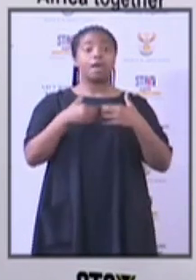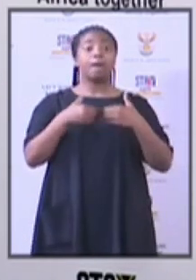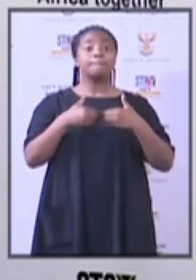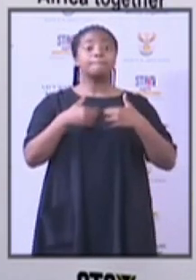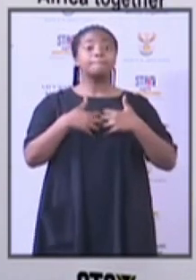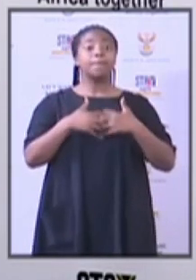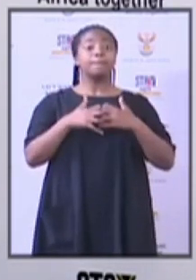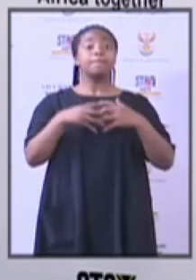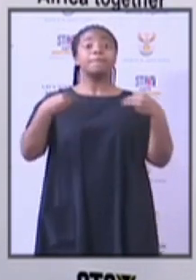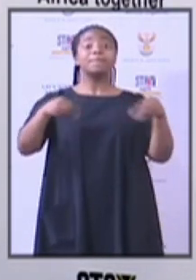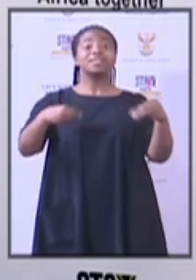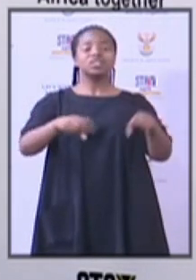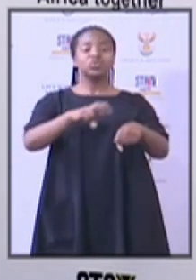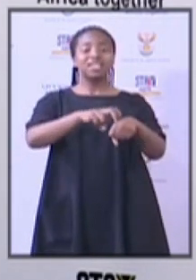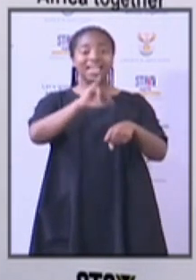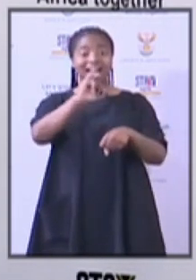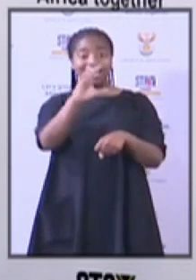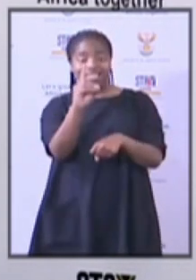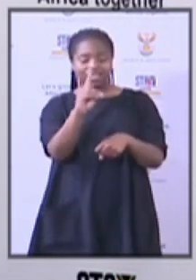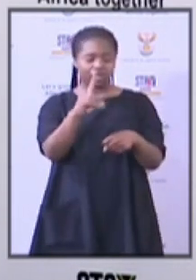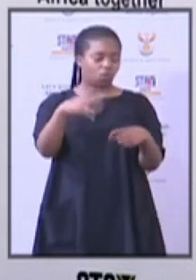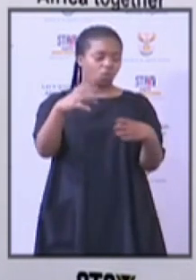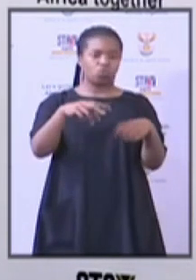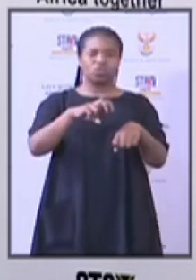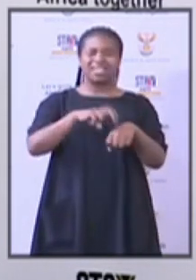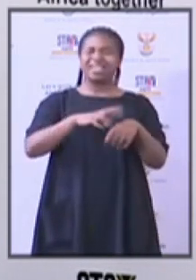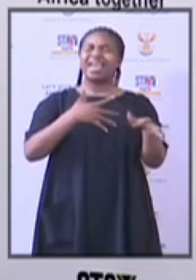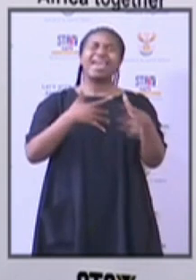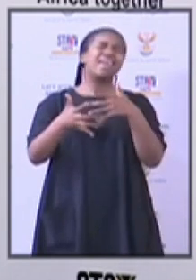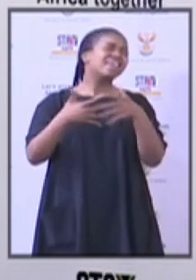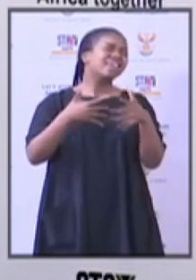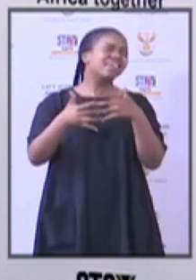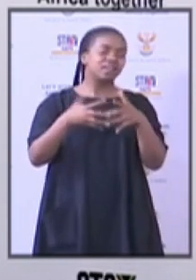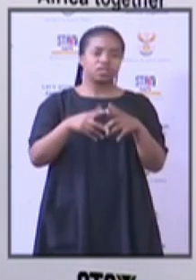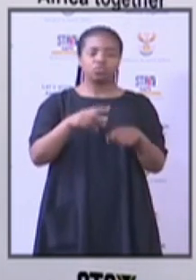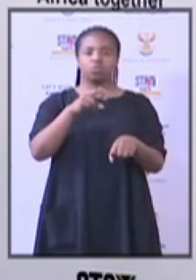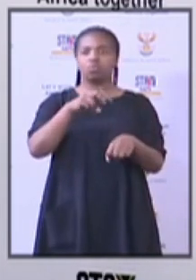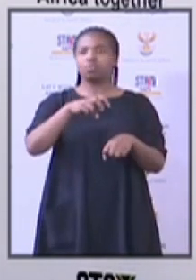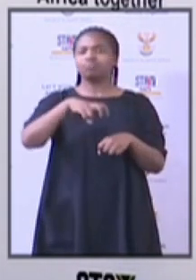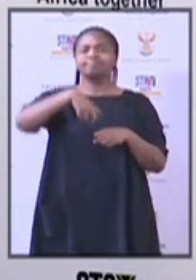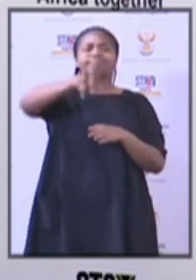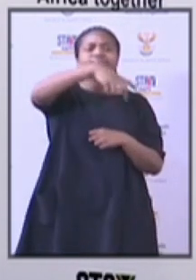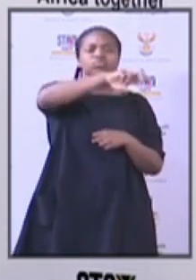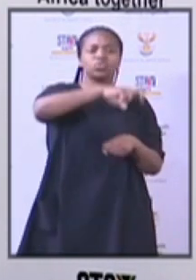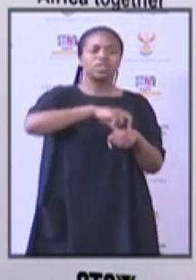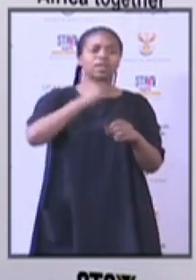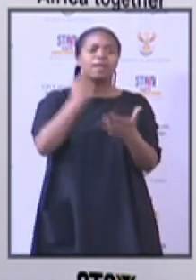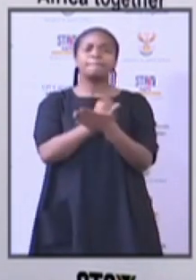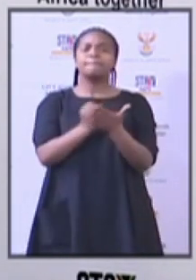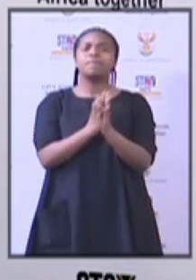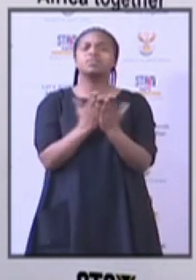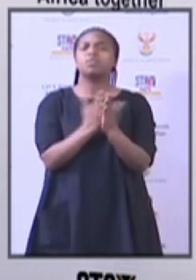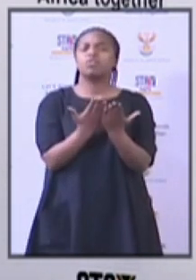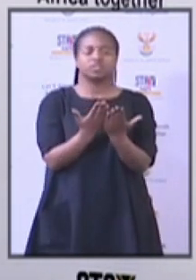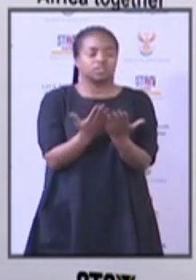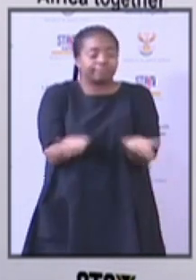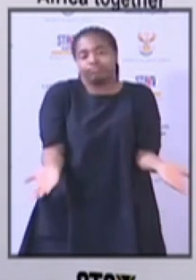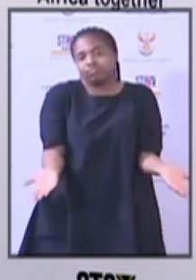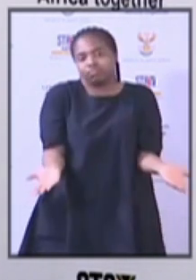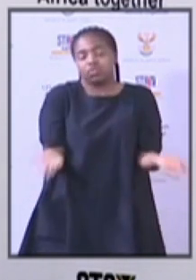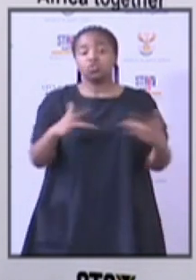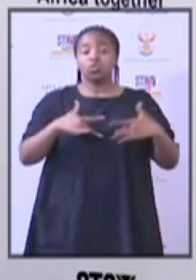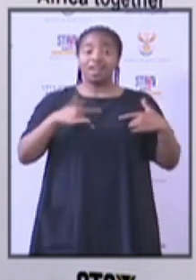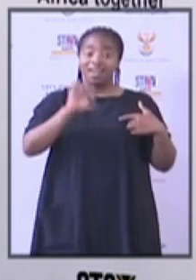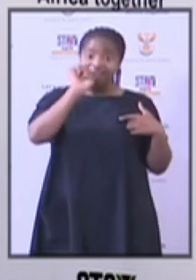go nyakega ID o nyaka Home Affairs go etela dinaga tše dingwe go nyakega passport o nyaka Home Affairs so gore bophelo bja